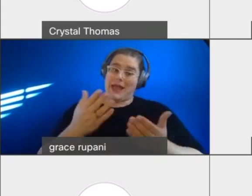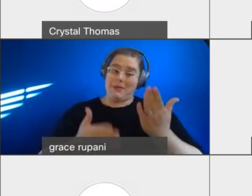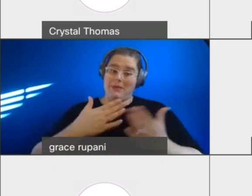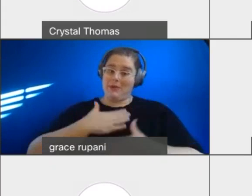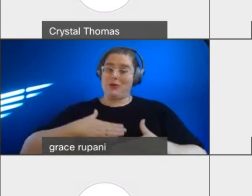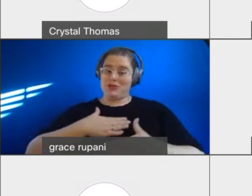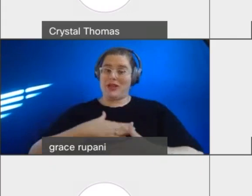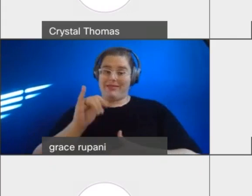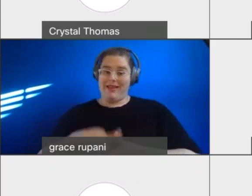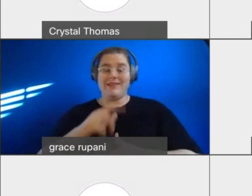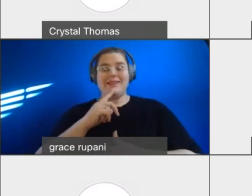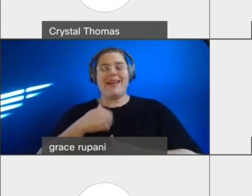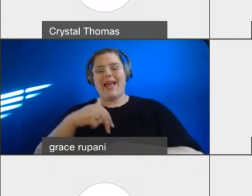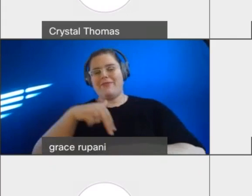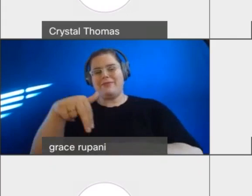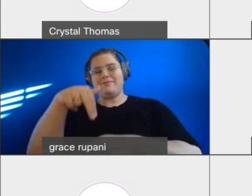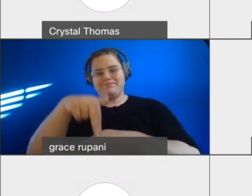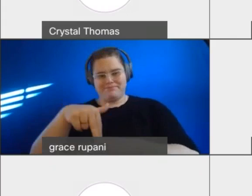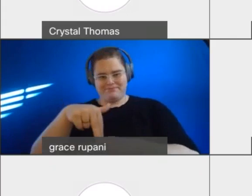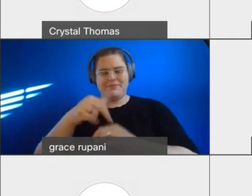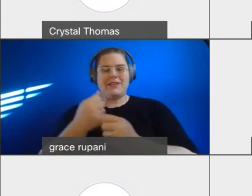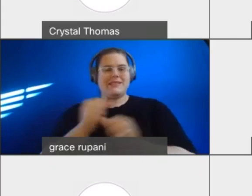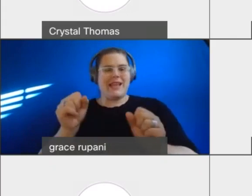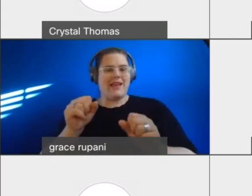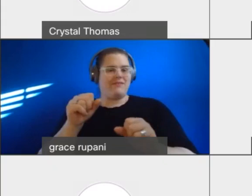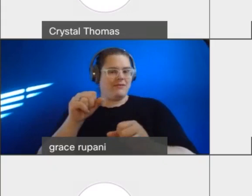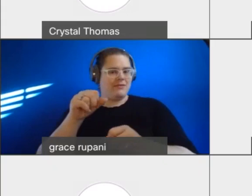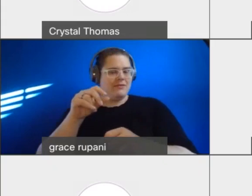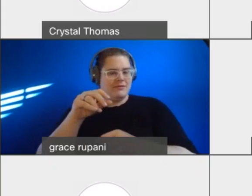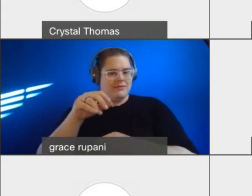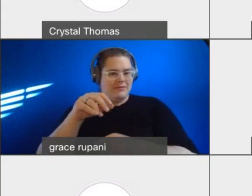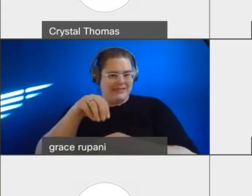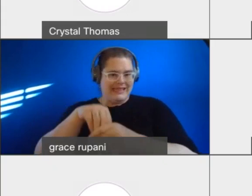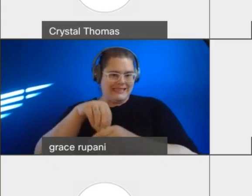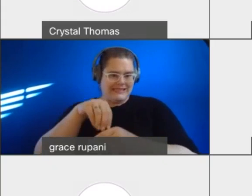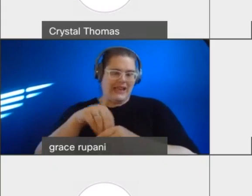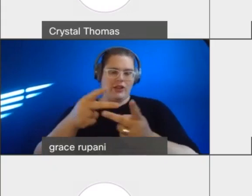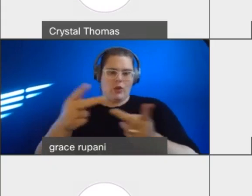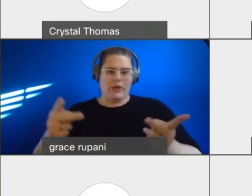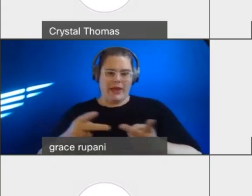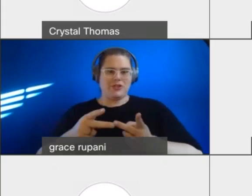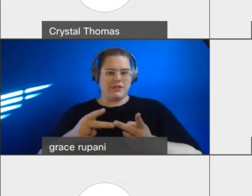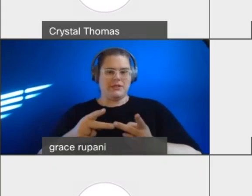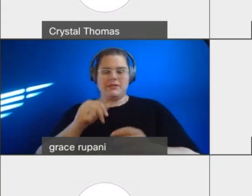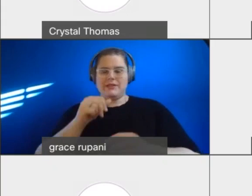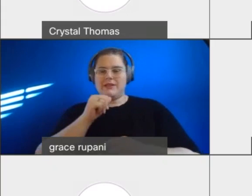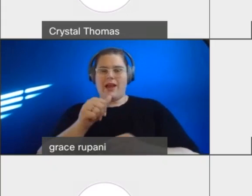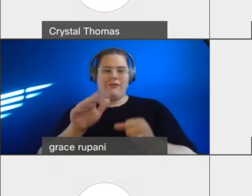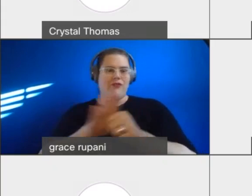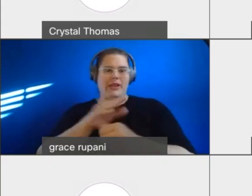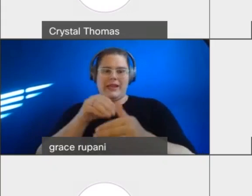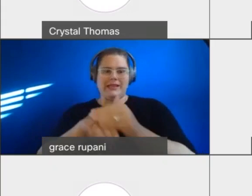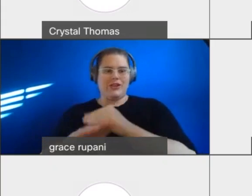safe indoor location where they have not sort of fully entered the DC Health folks might refer to this as a